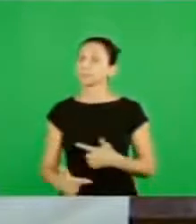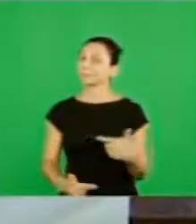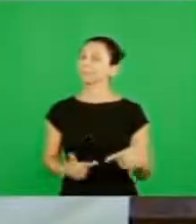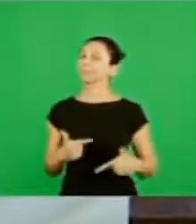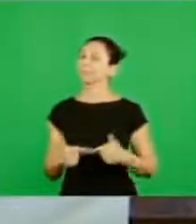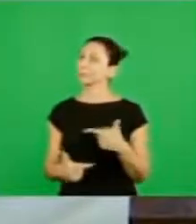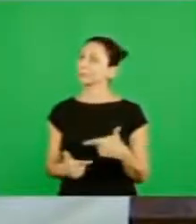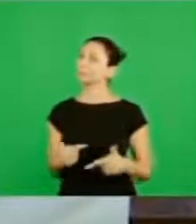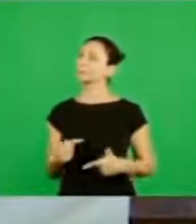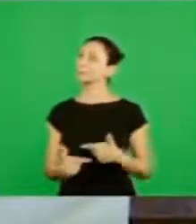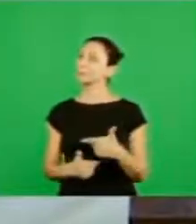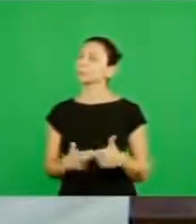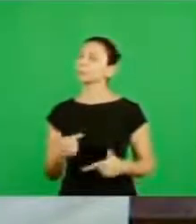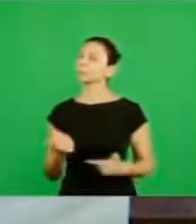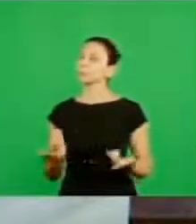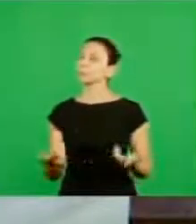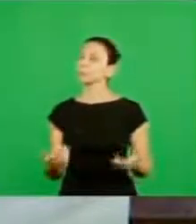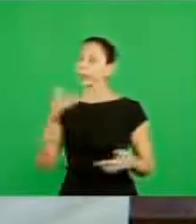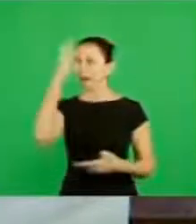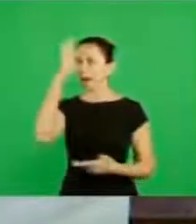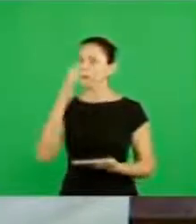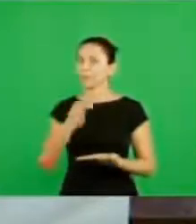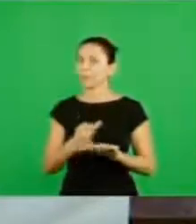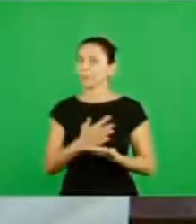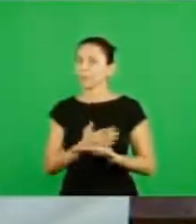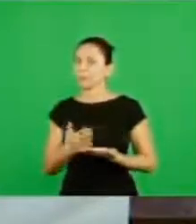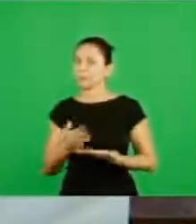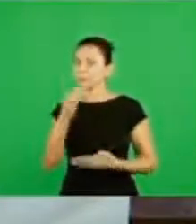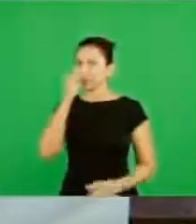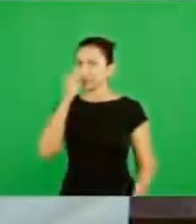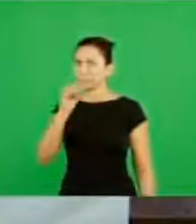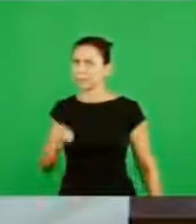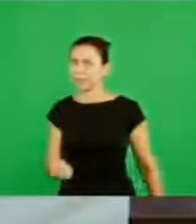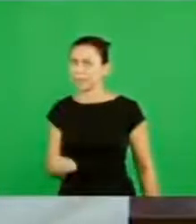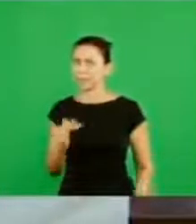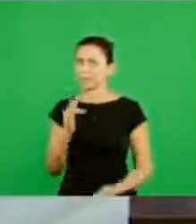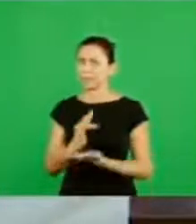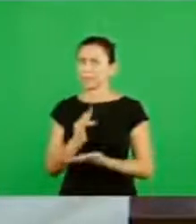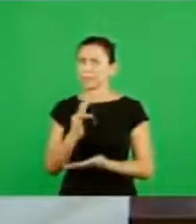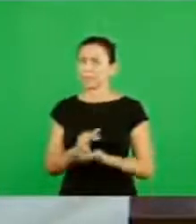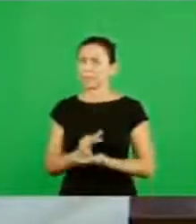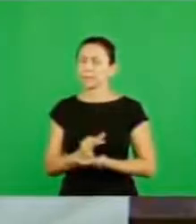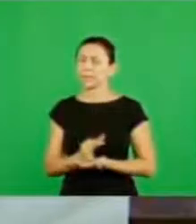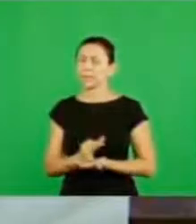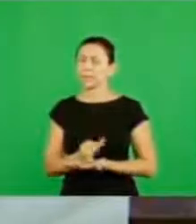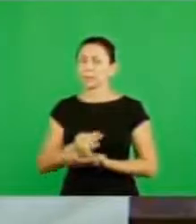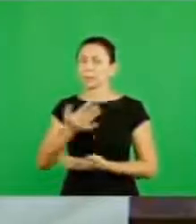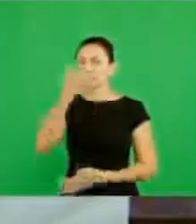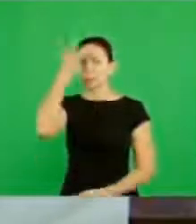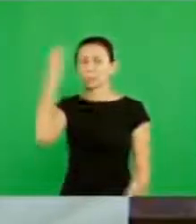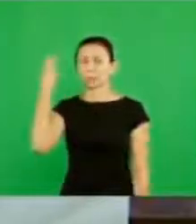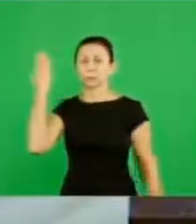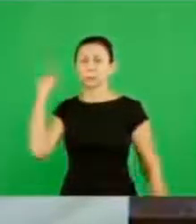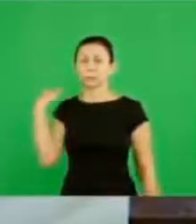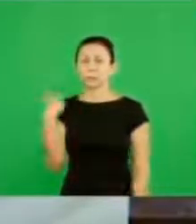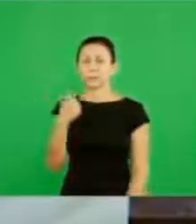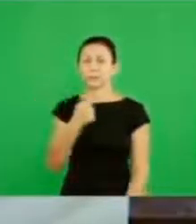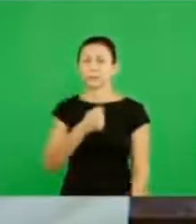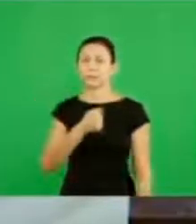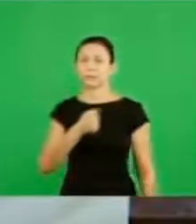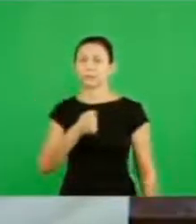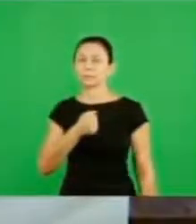had to deny the faith. And this is what happened. This was our great battle when the faith was started to